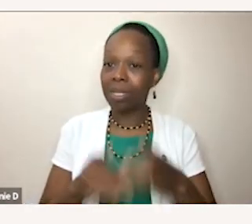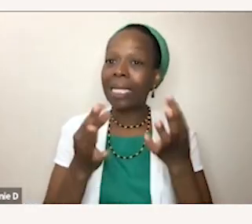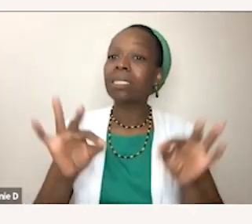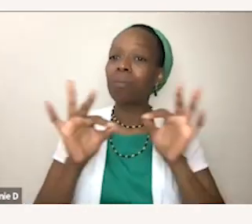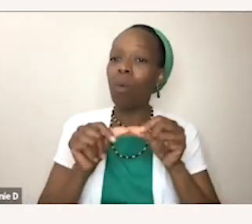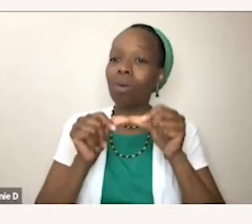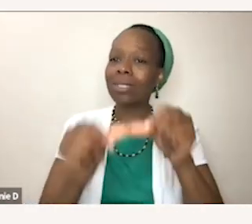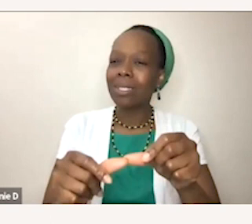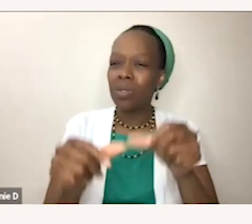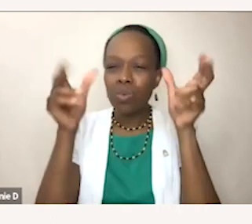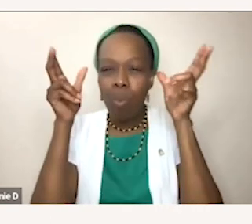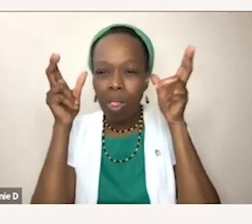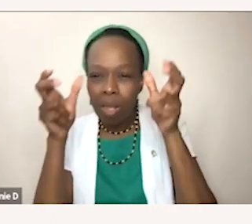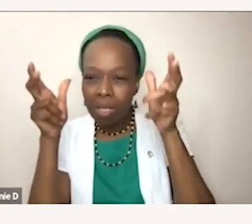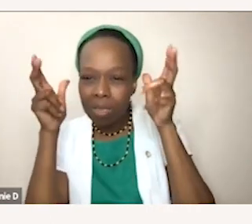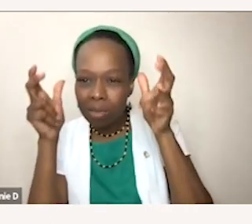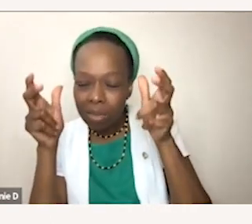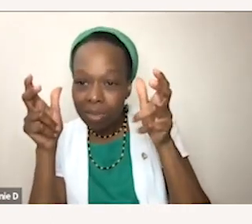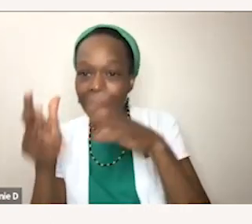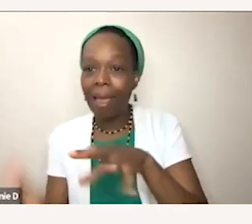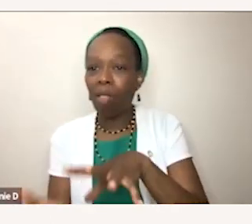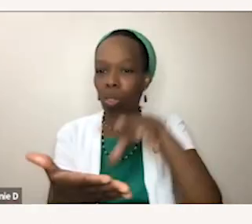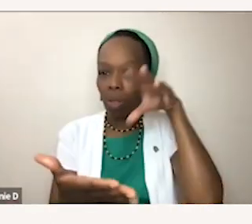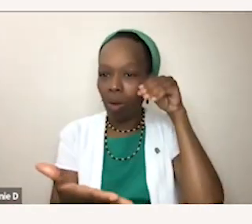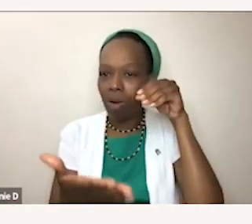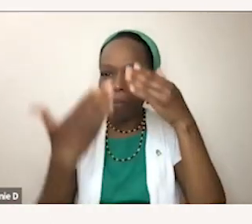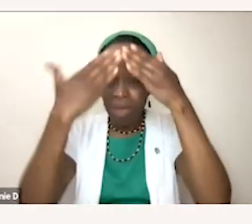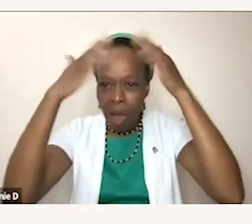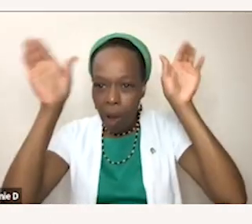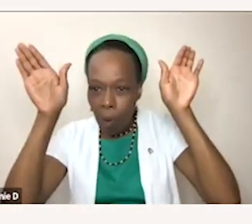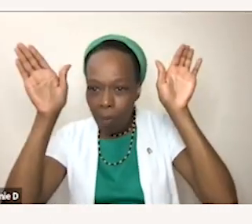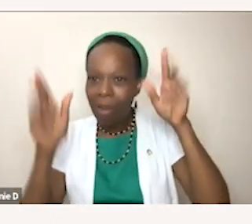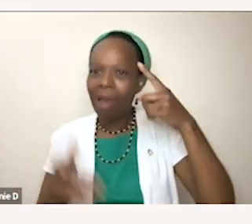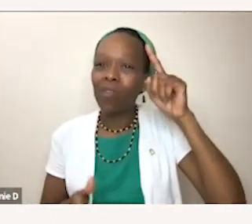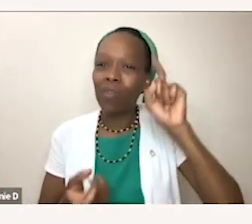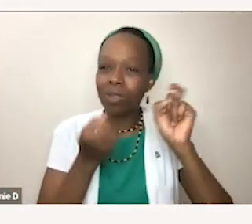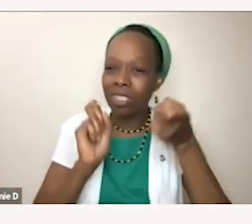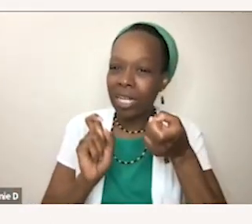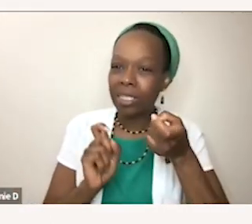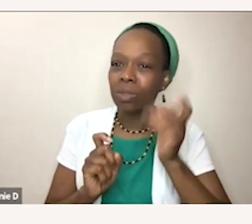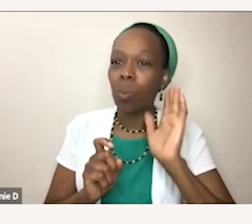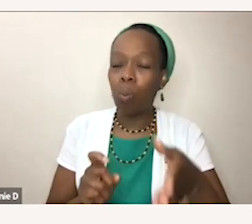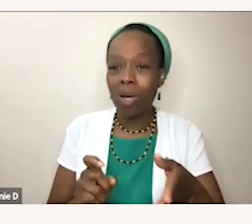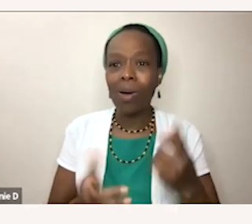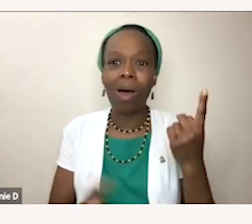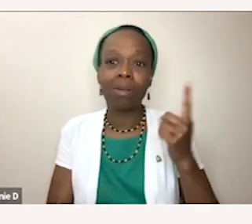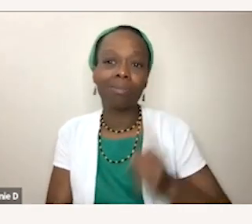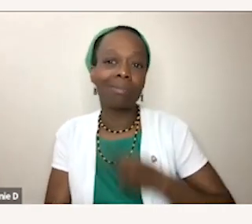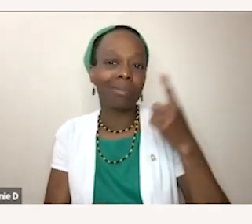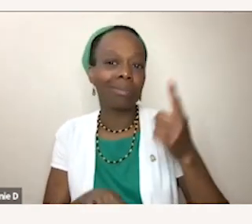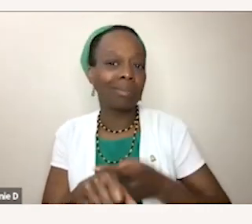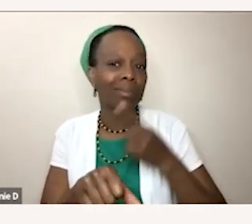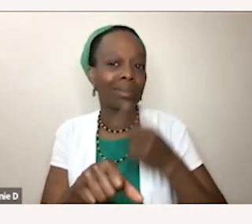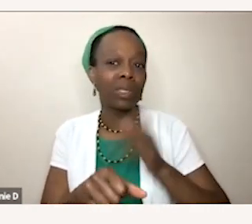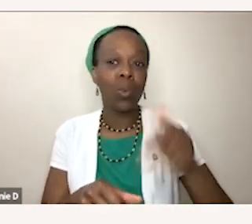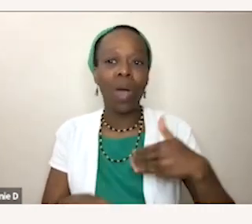learning and we're open to change, there's always going to be room for a well-intentioned error. And it's okay